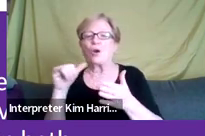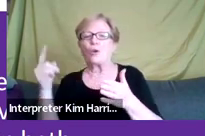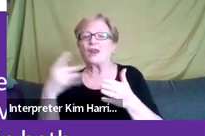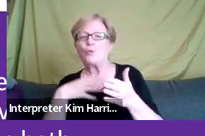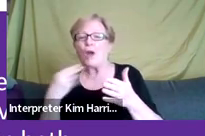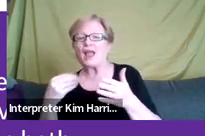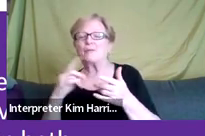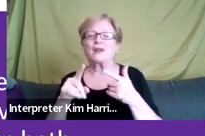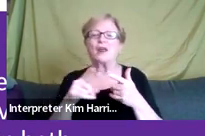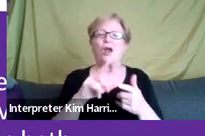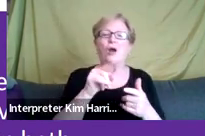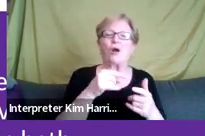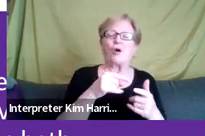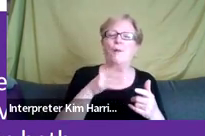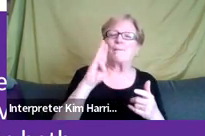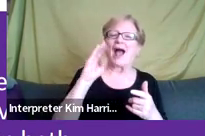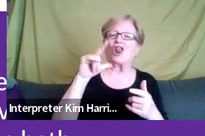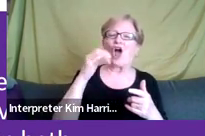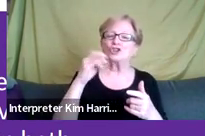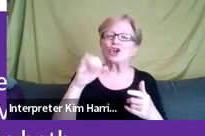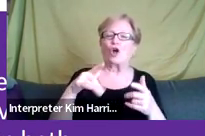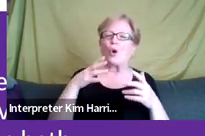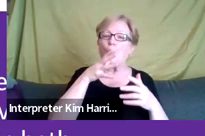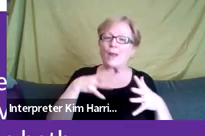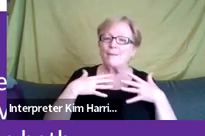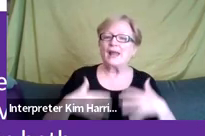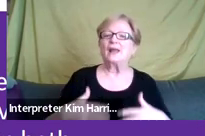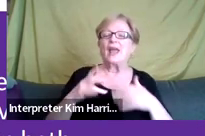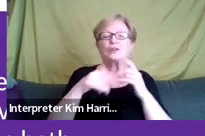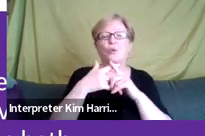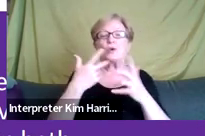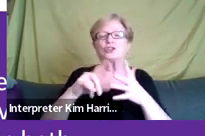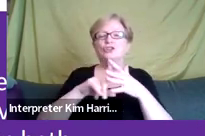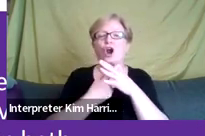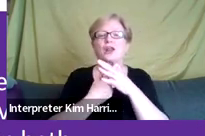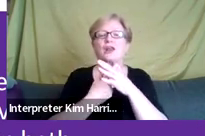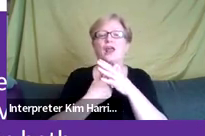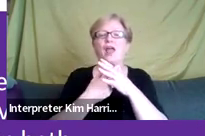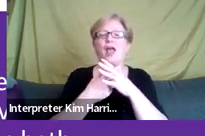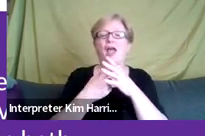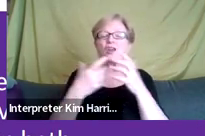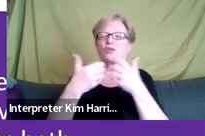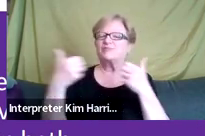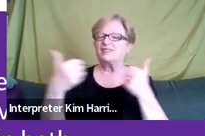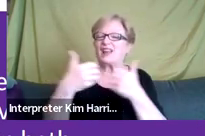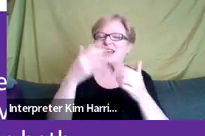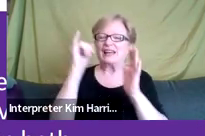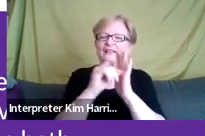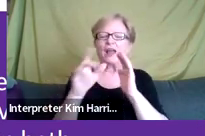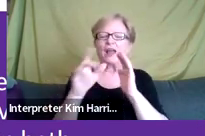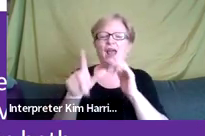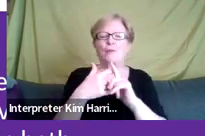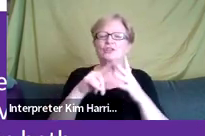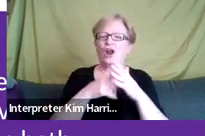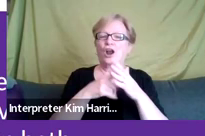female. So after that, we started having these conversations about what did feminism look